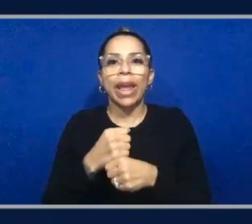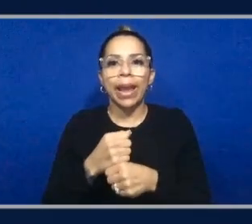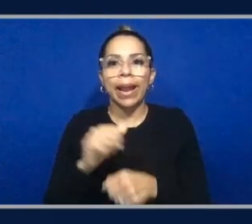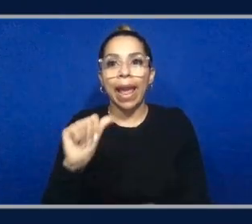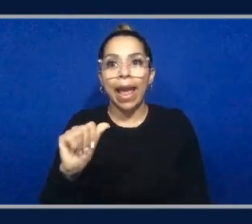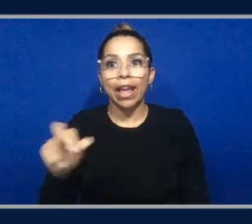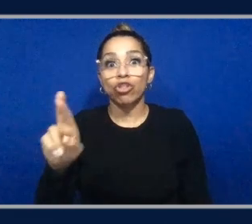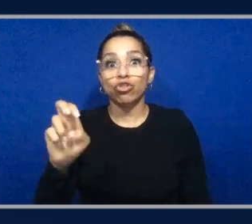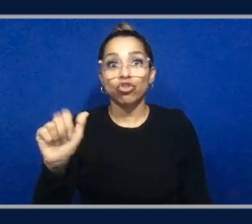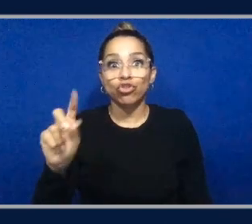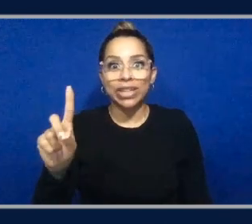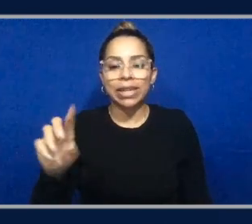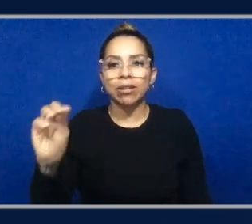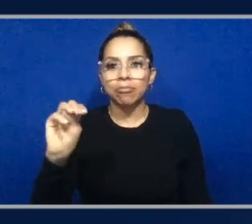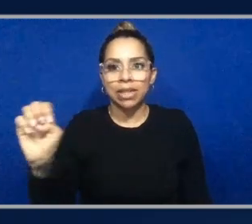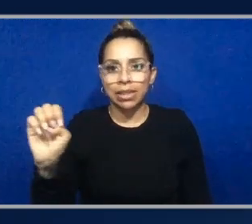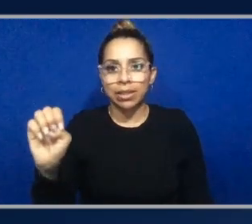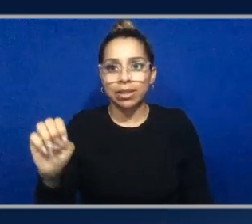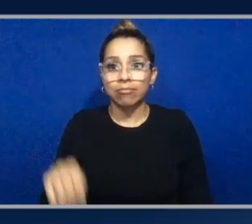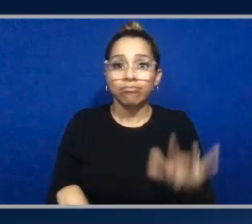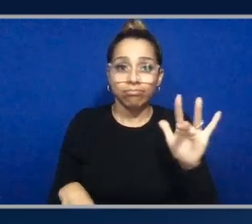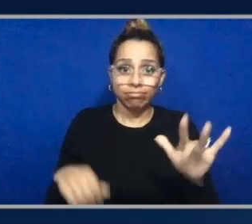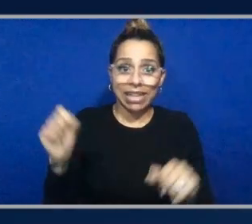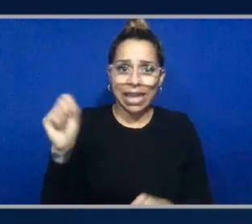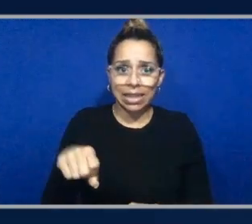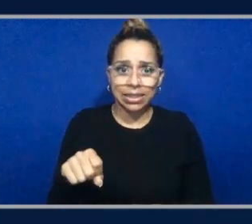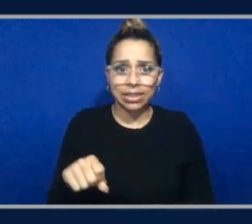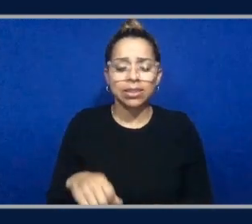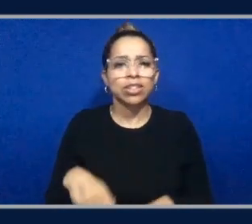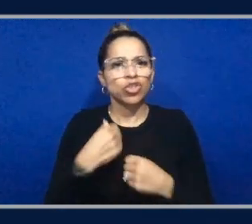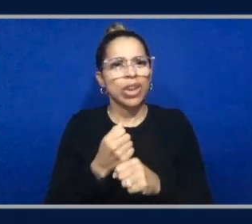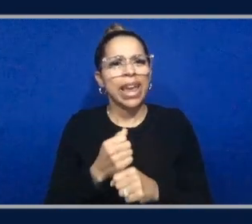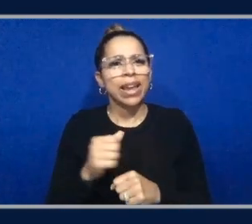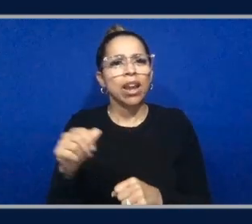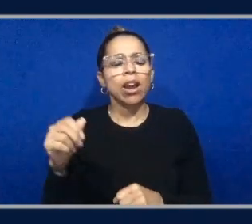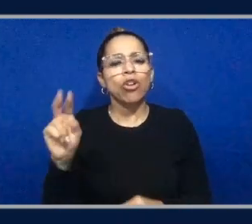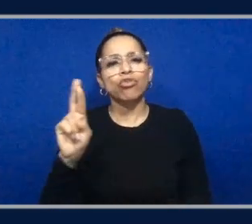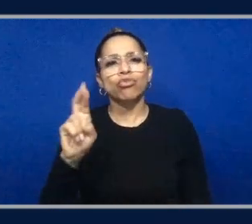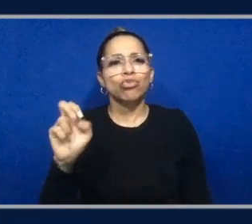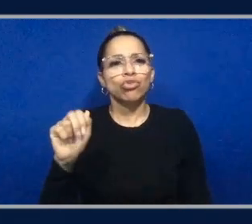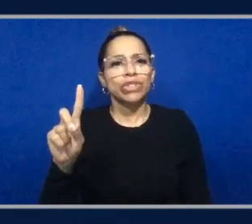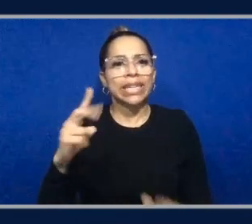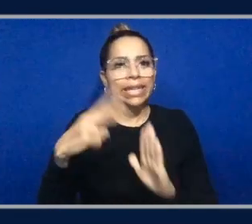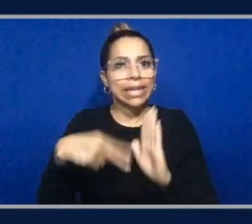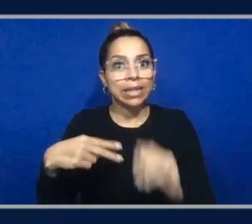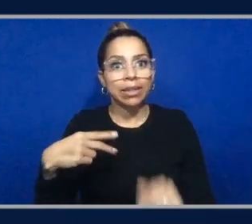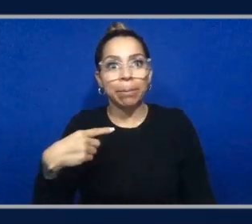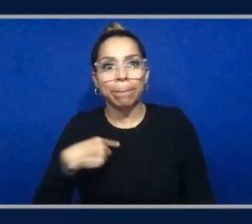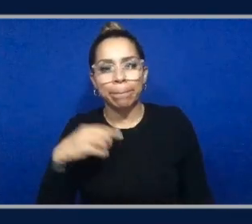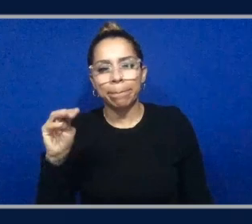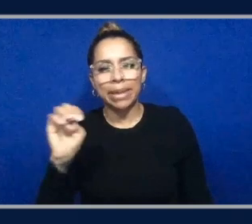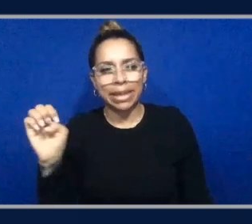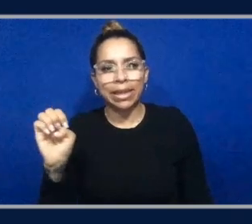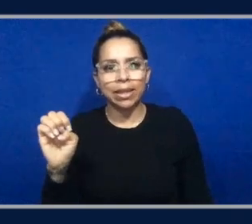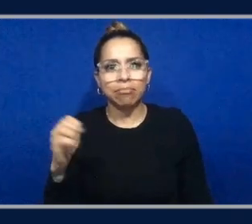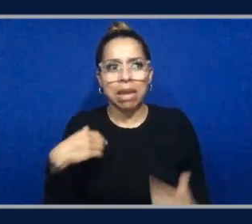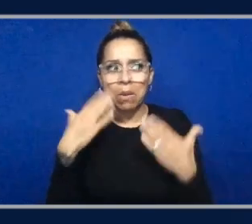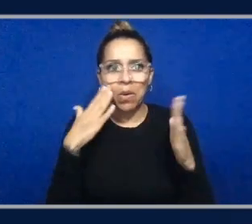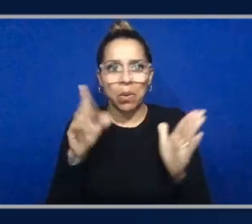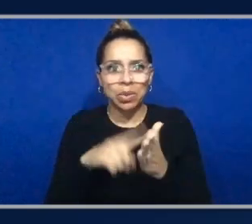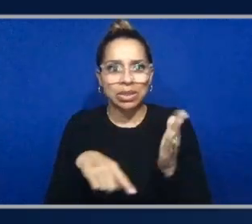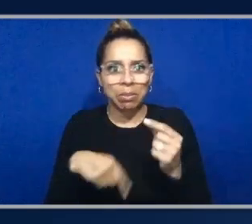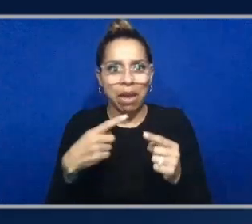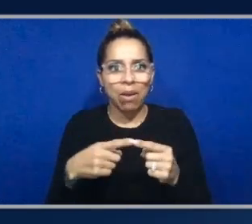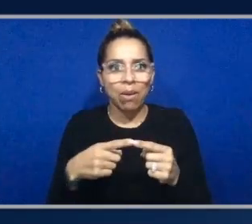I want to create a README for this project because I don't really know what this project is about. And this is going to explore the project and find some things for